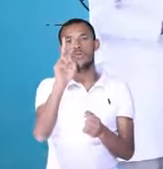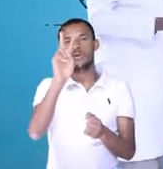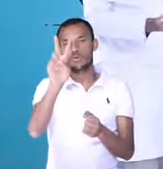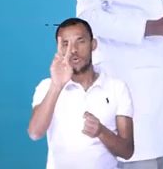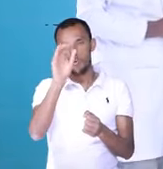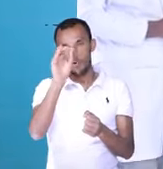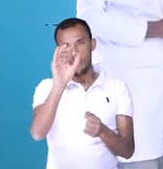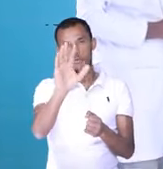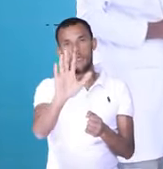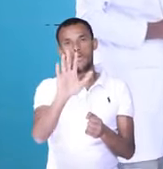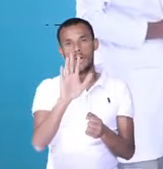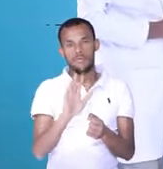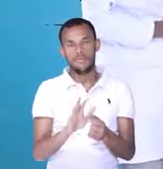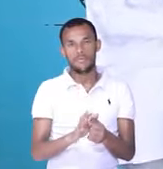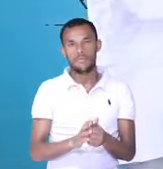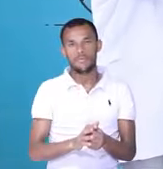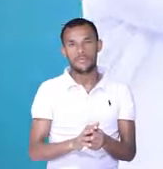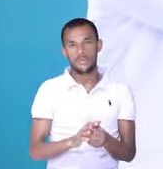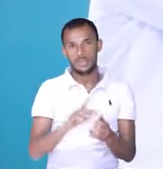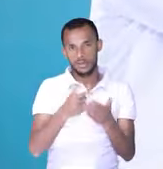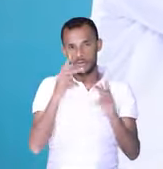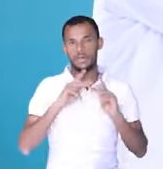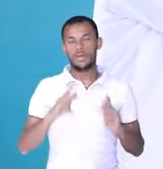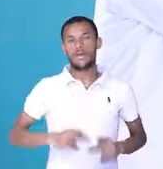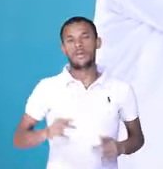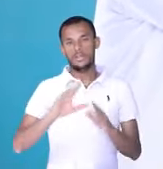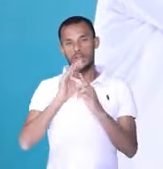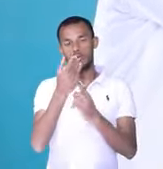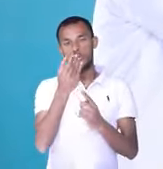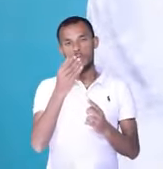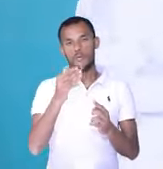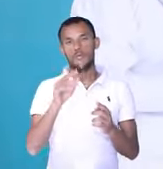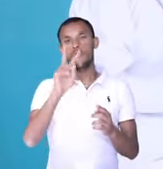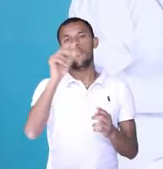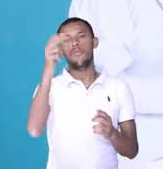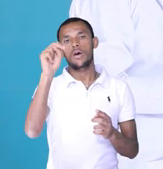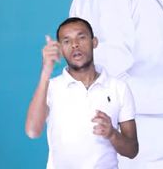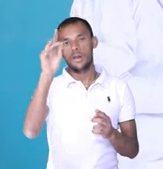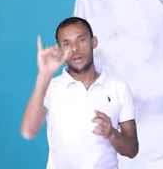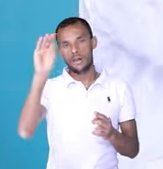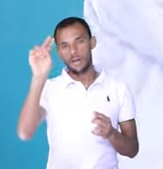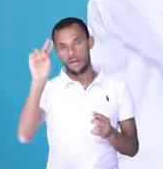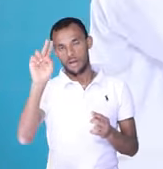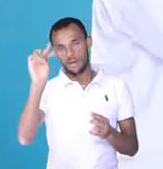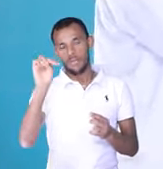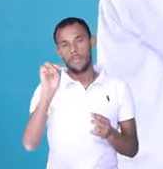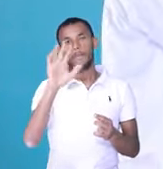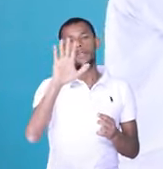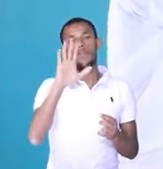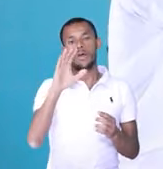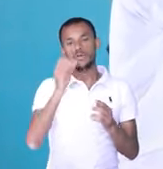V2O5, vanadium pentaoxide. The physical states of vanadium pentaoxide is solid. Therefore,